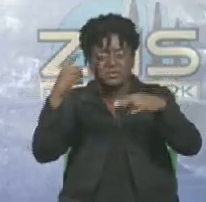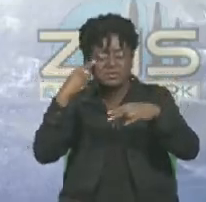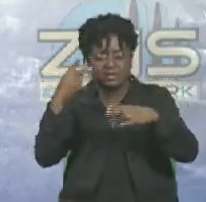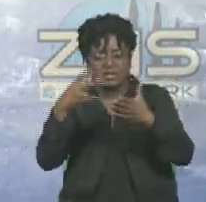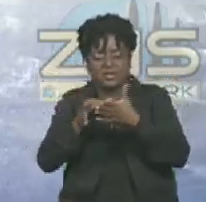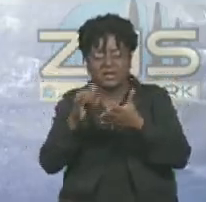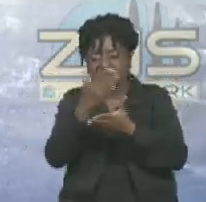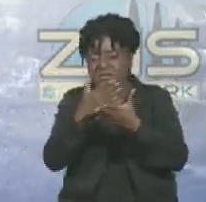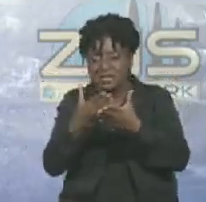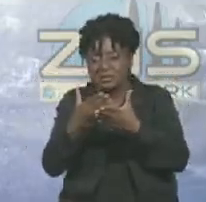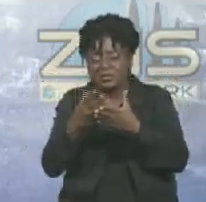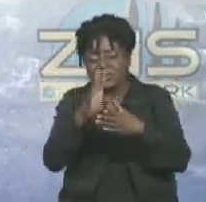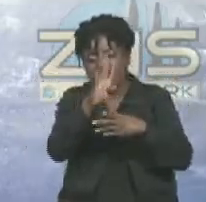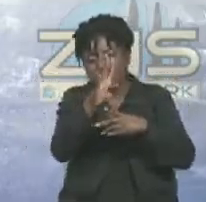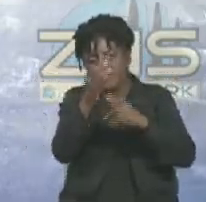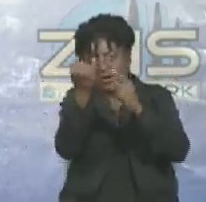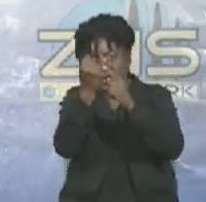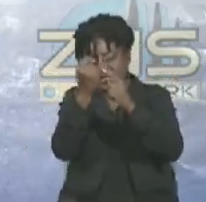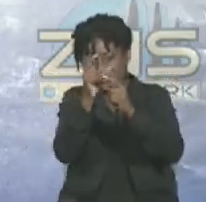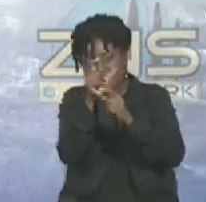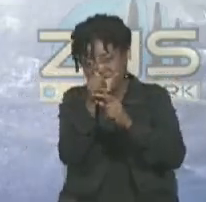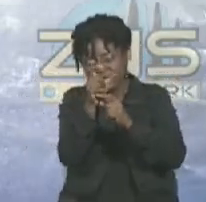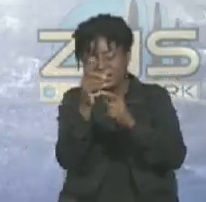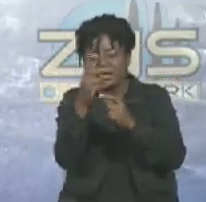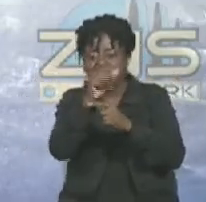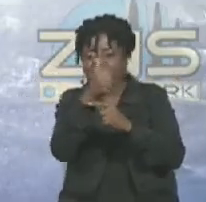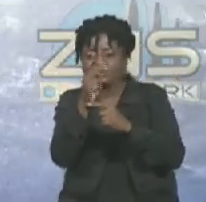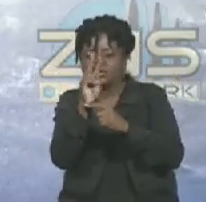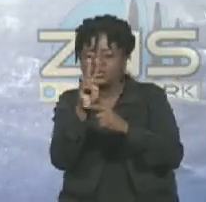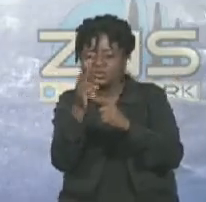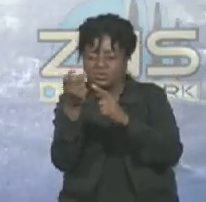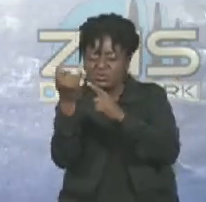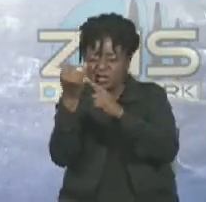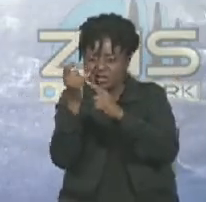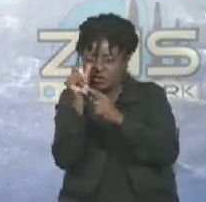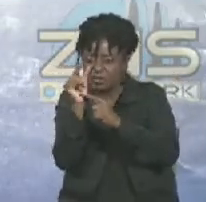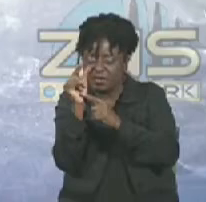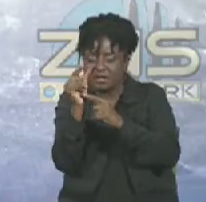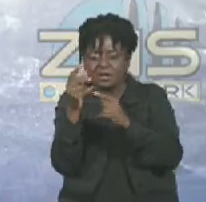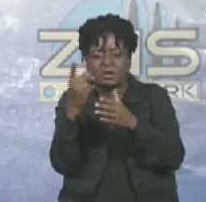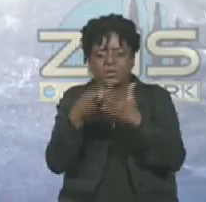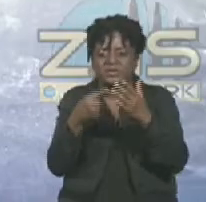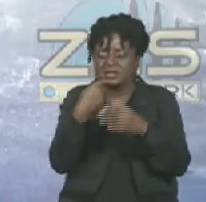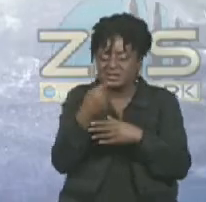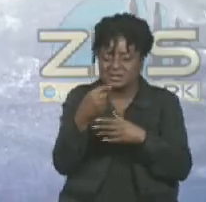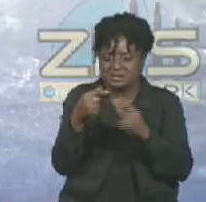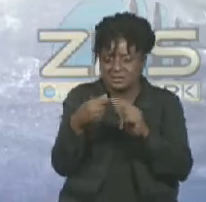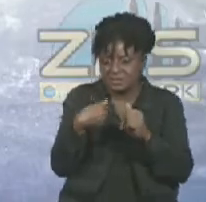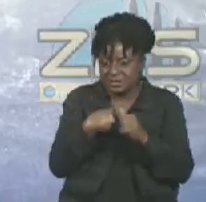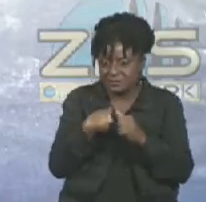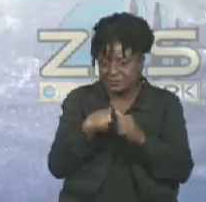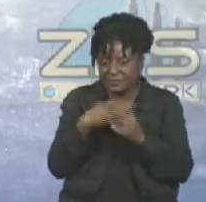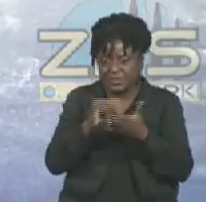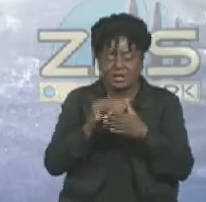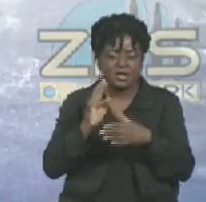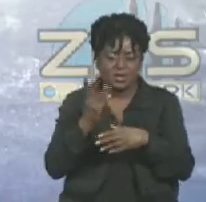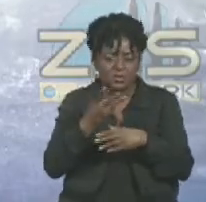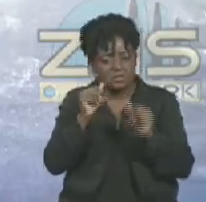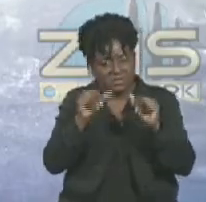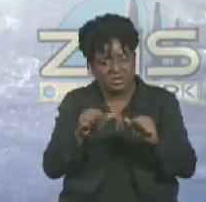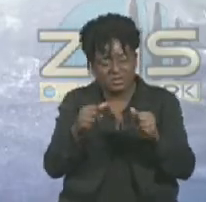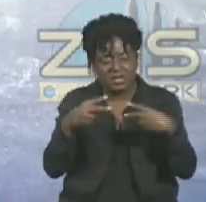been 4-inch thick, others were 2-inch thick. So what that points out to me that we possibly